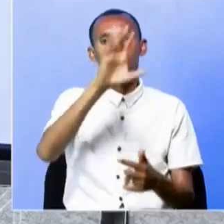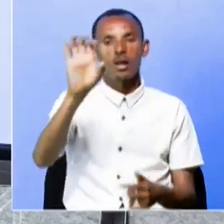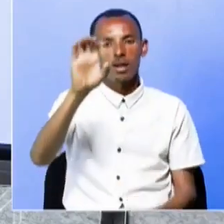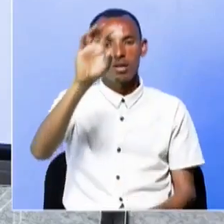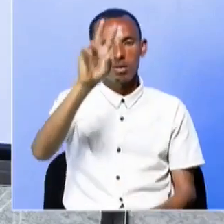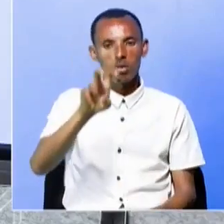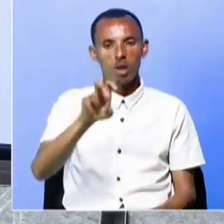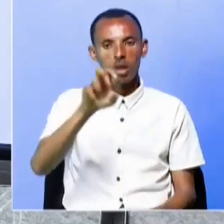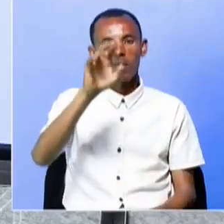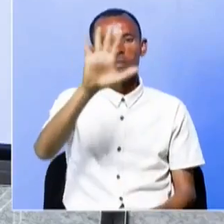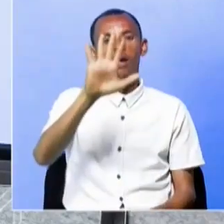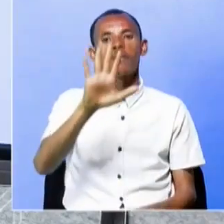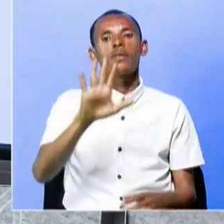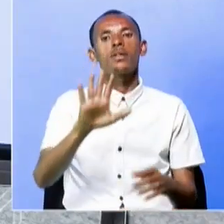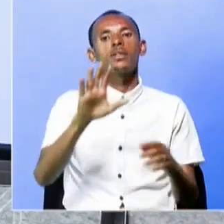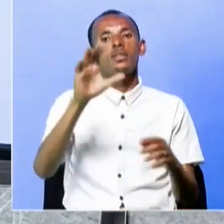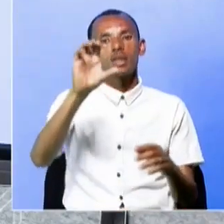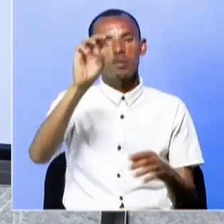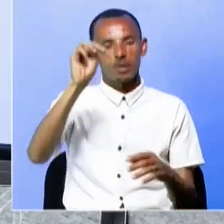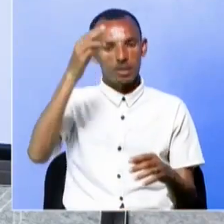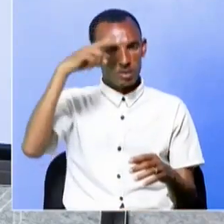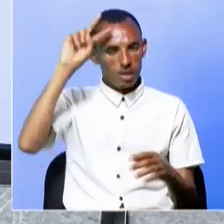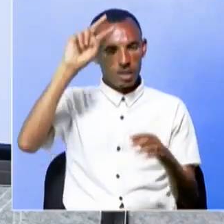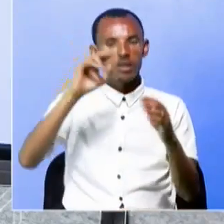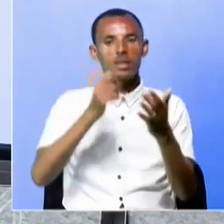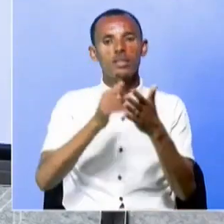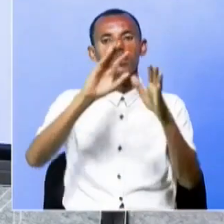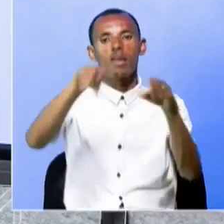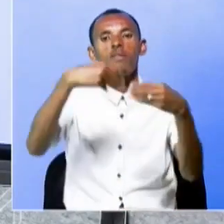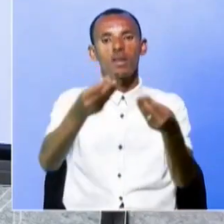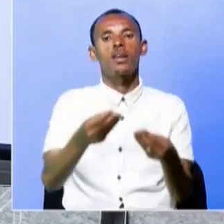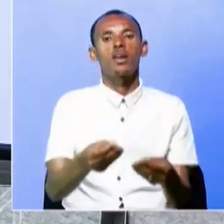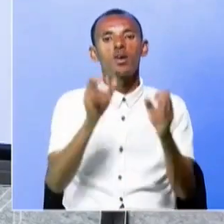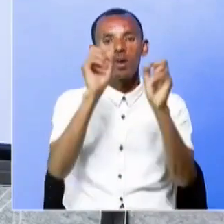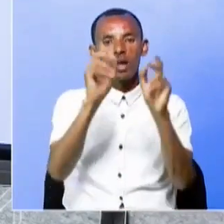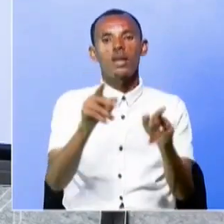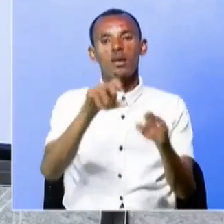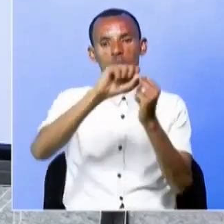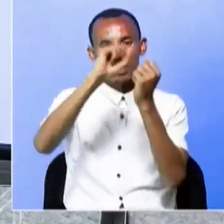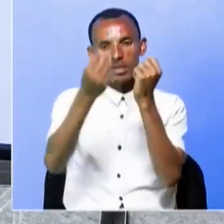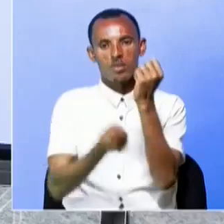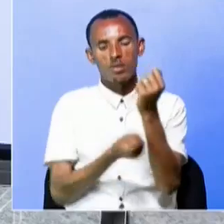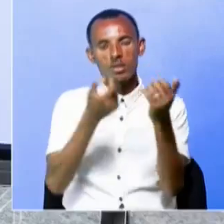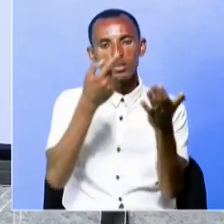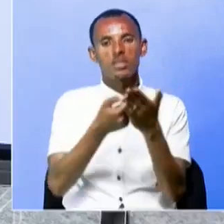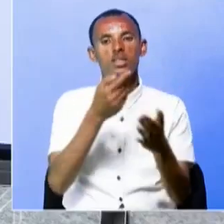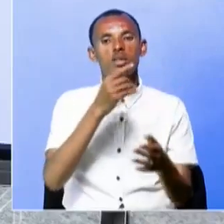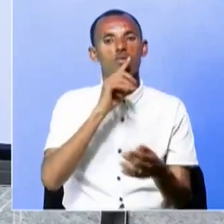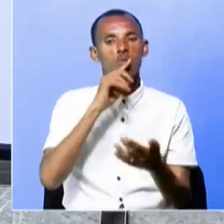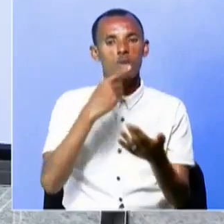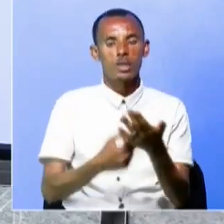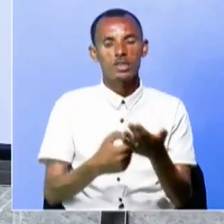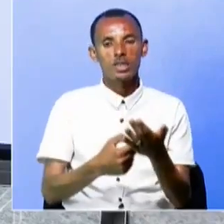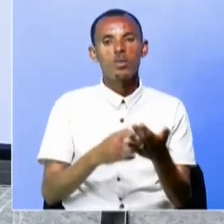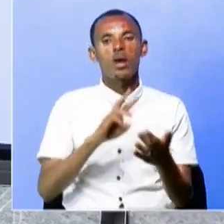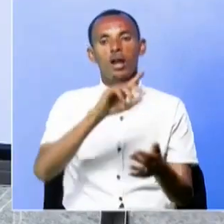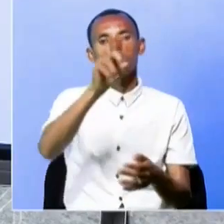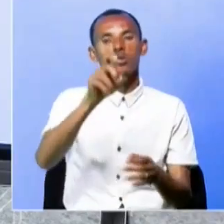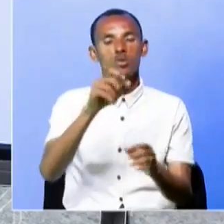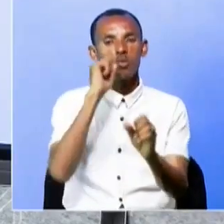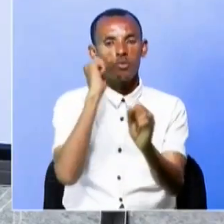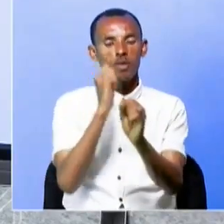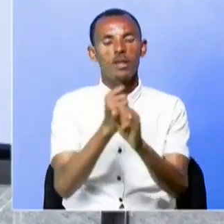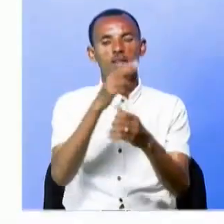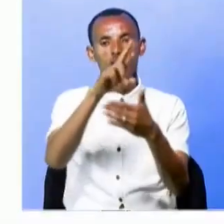square. Okay, this is given. Okay, so based on this information, we are asked to find the ratio of